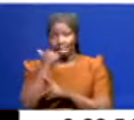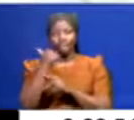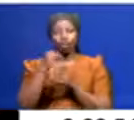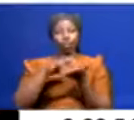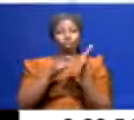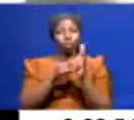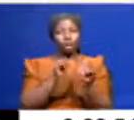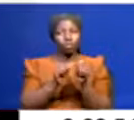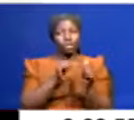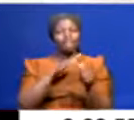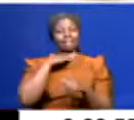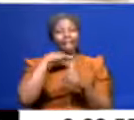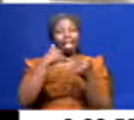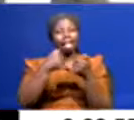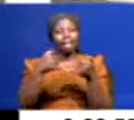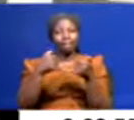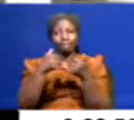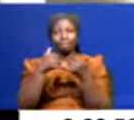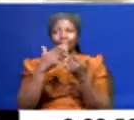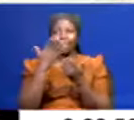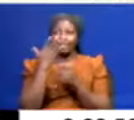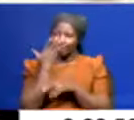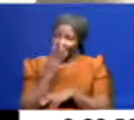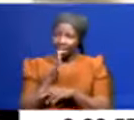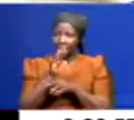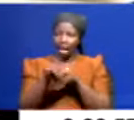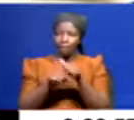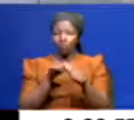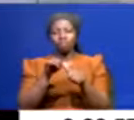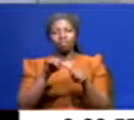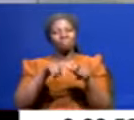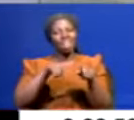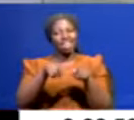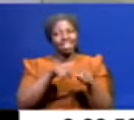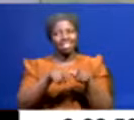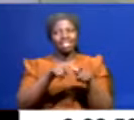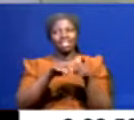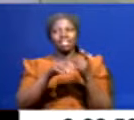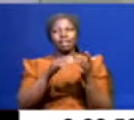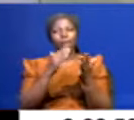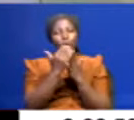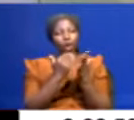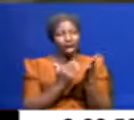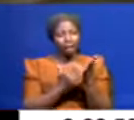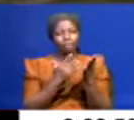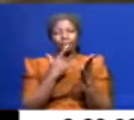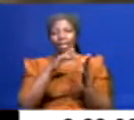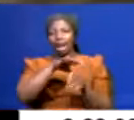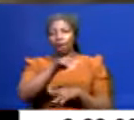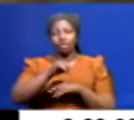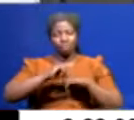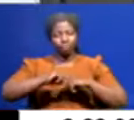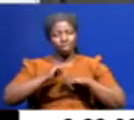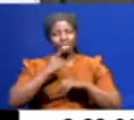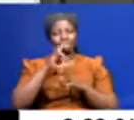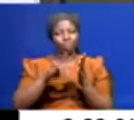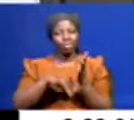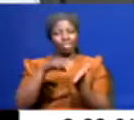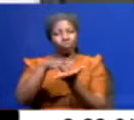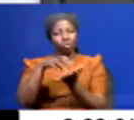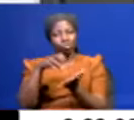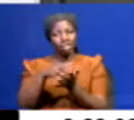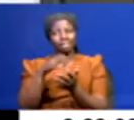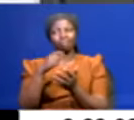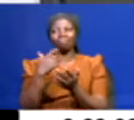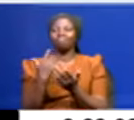contracts of managed equipment service programs. The county bosses say the situation has caused disruption of